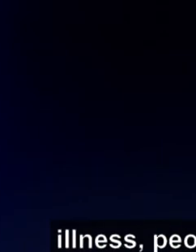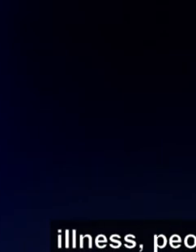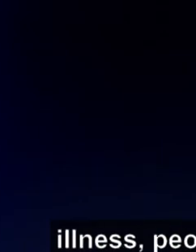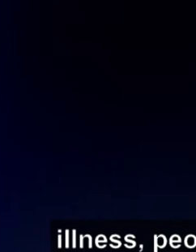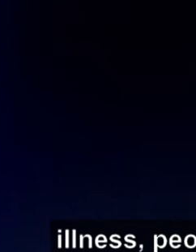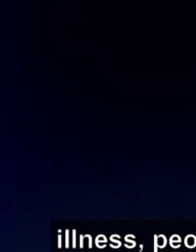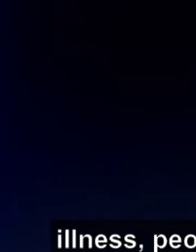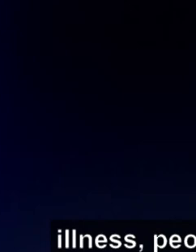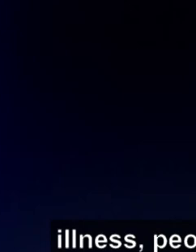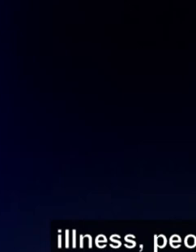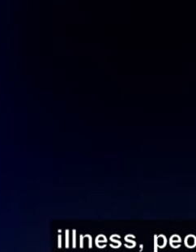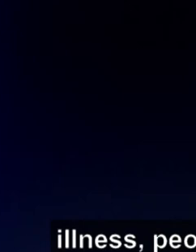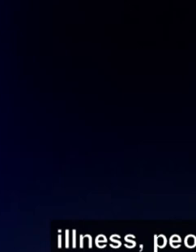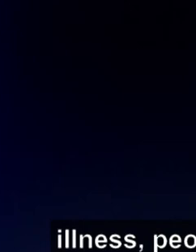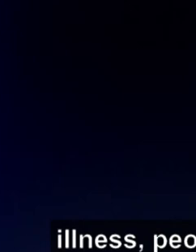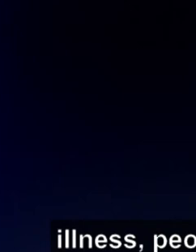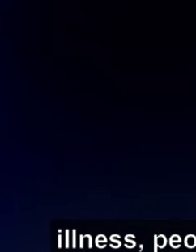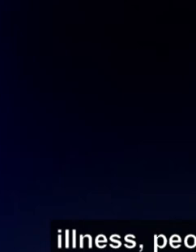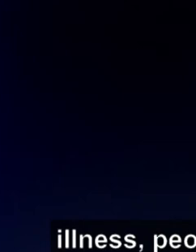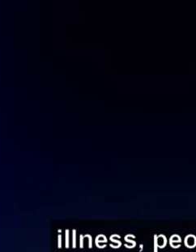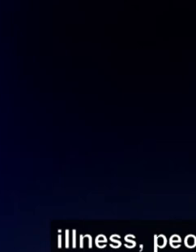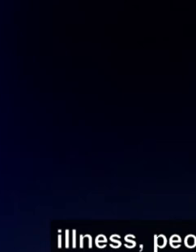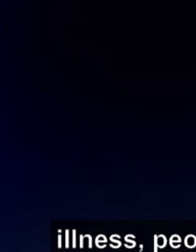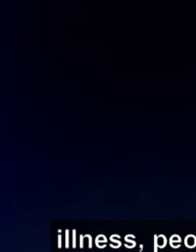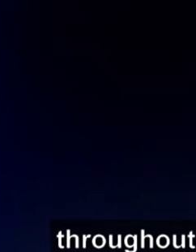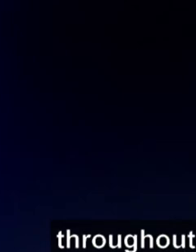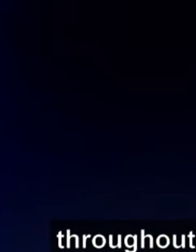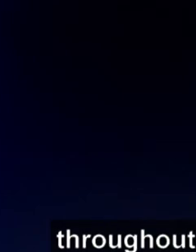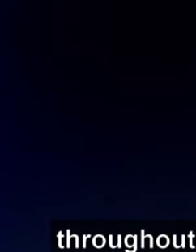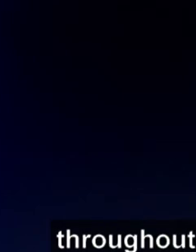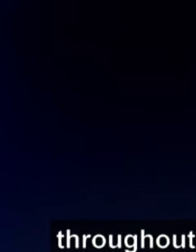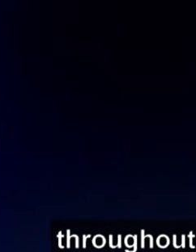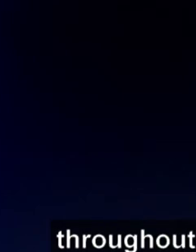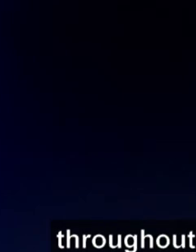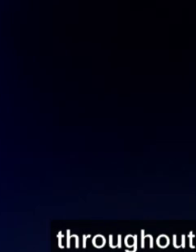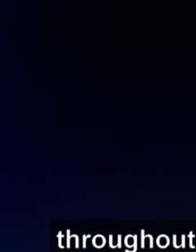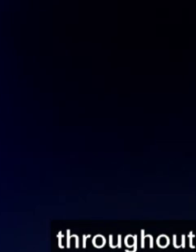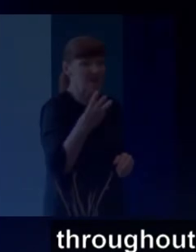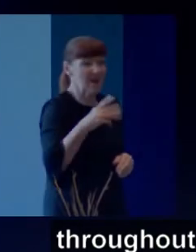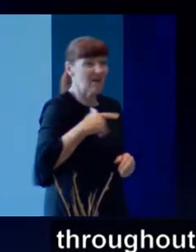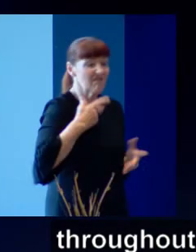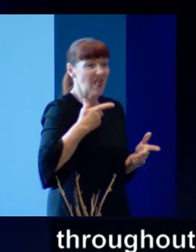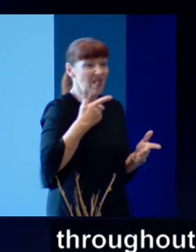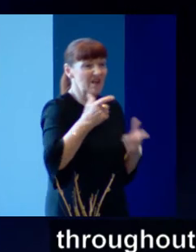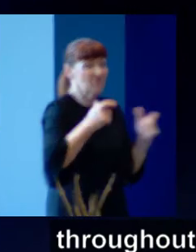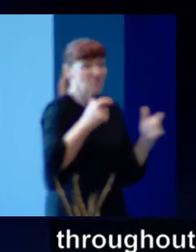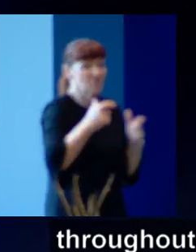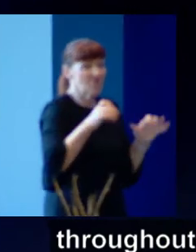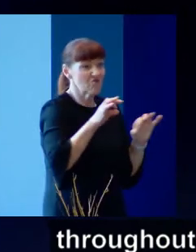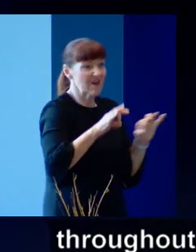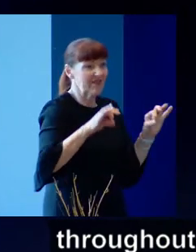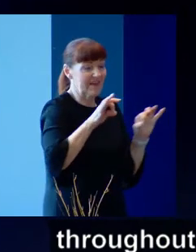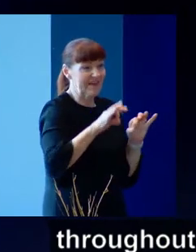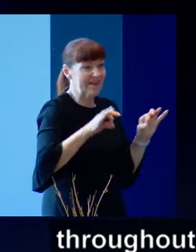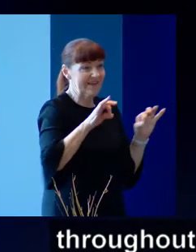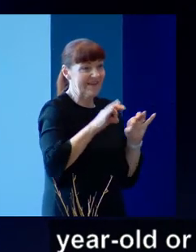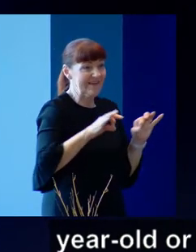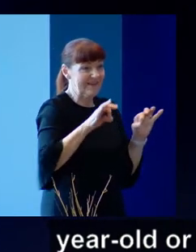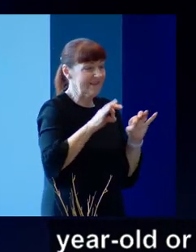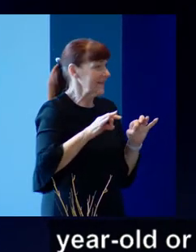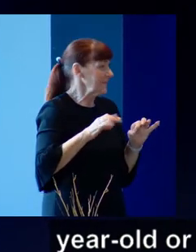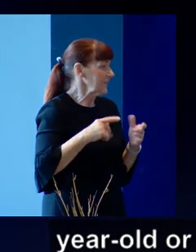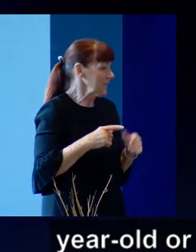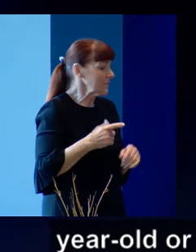And whether you're a four-year-old or a 94-year-old, just that helplessness of not really feeling like you have much left to offer the community anymore. And then